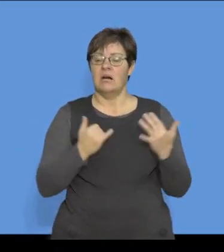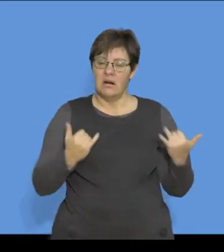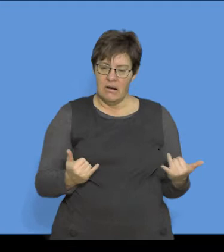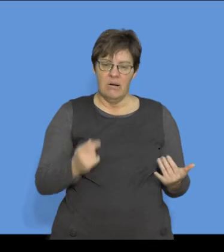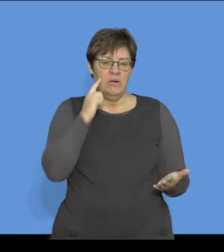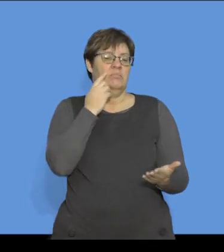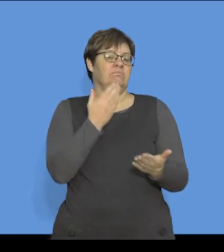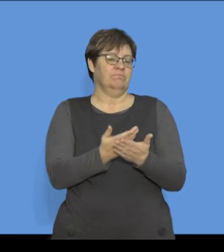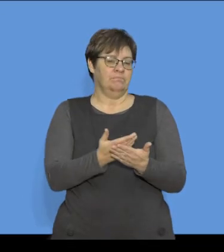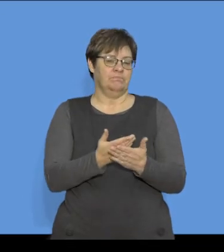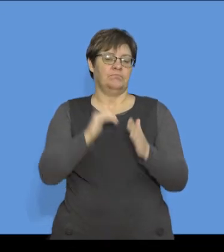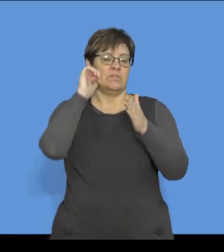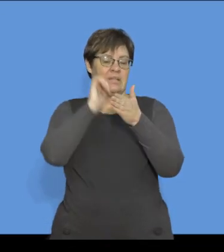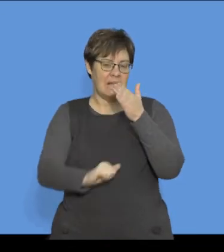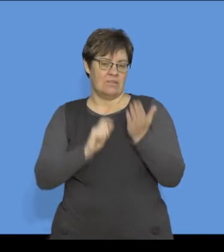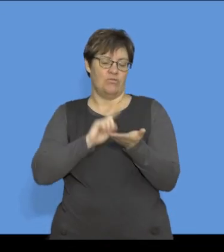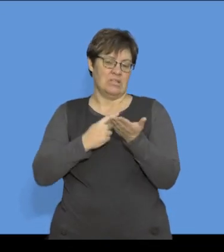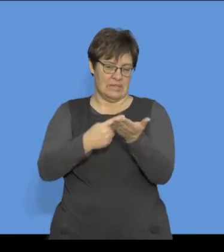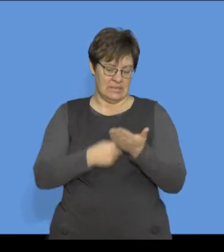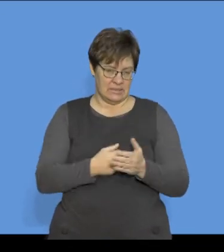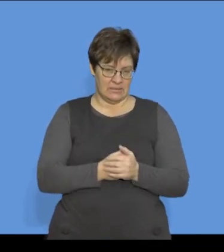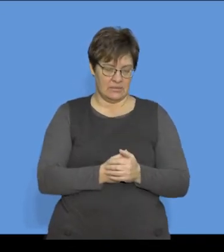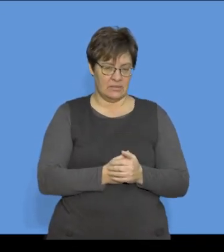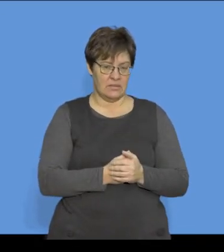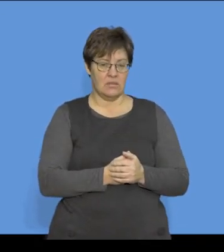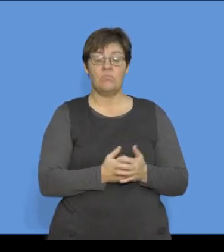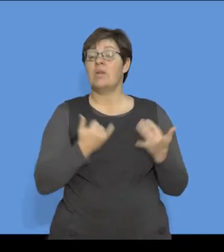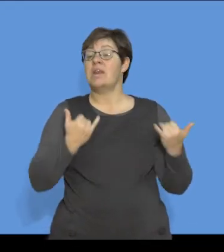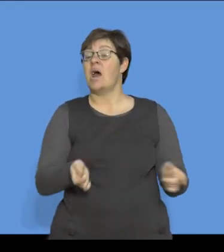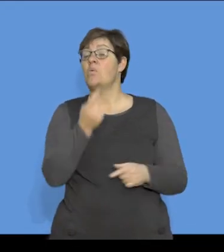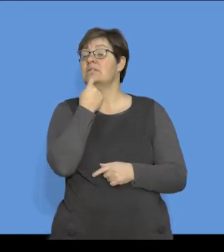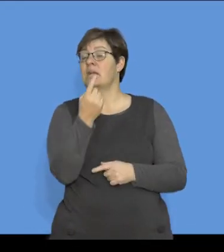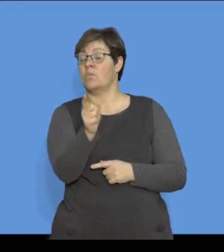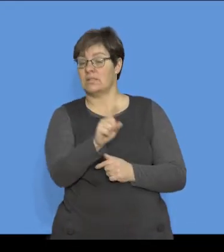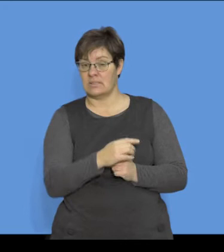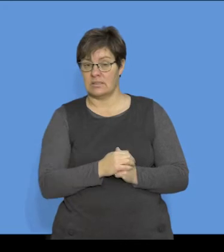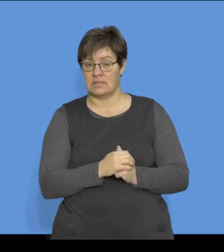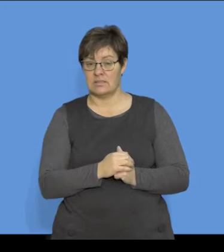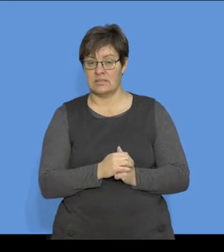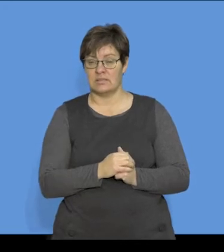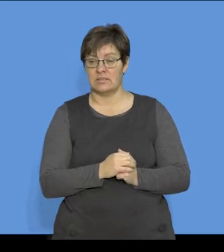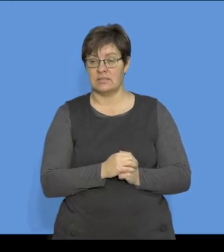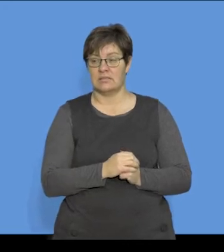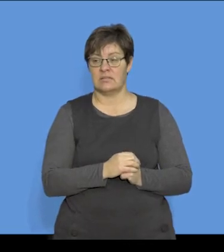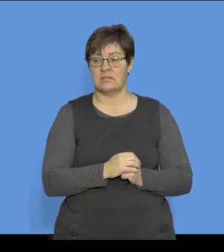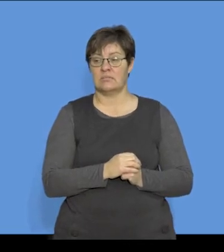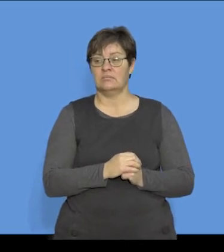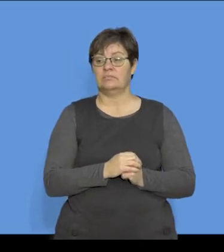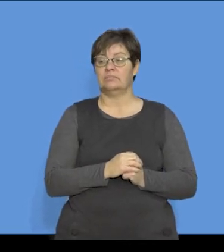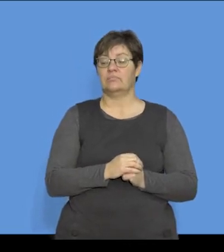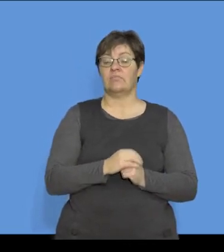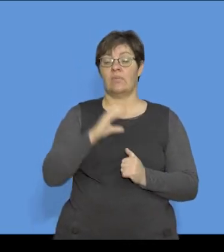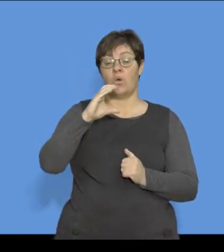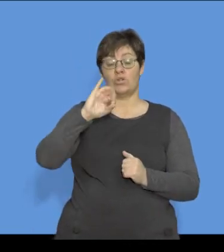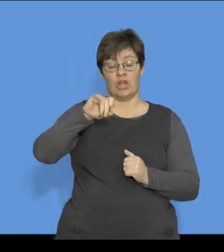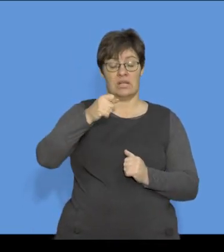by deductive reasoning. In this instance, remember in terms of conjecture 2, this will be